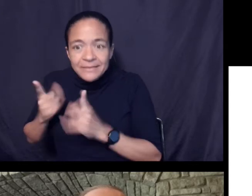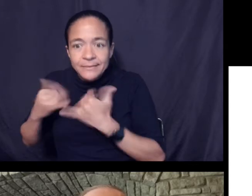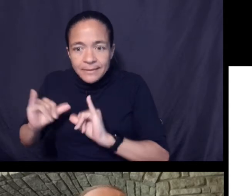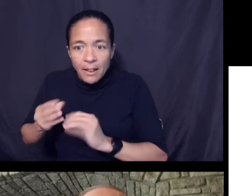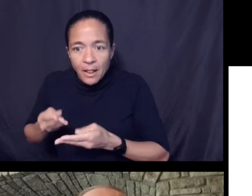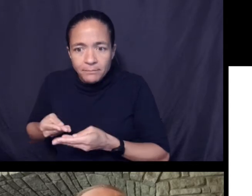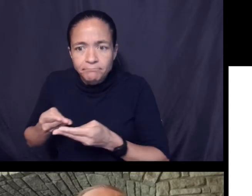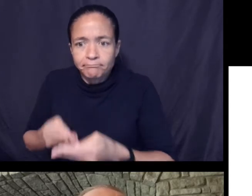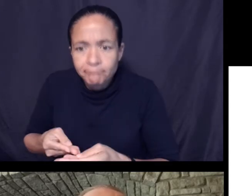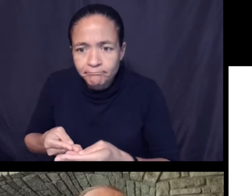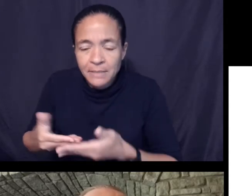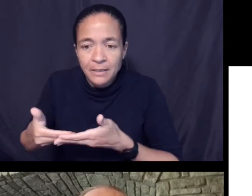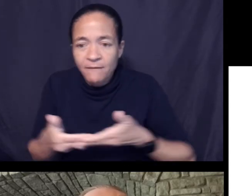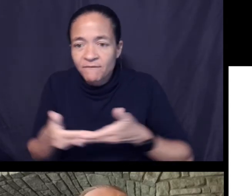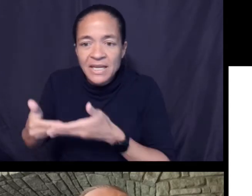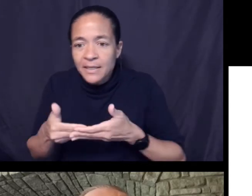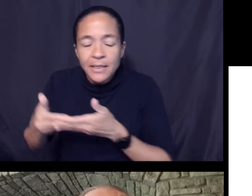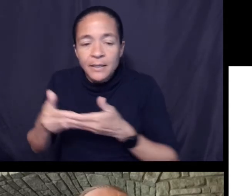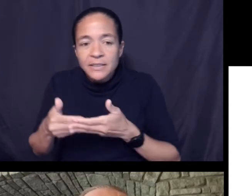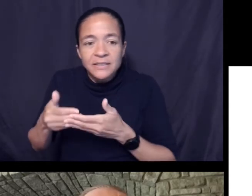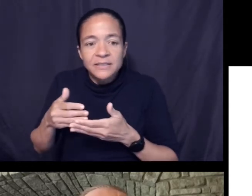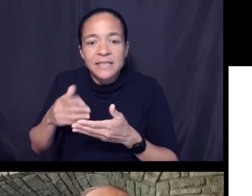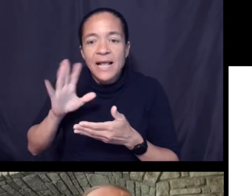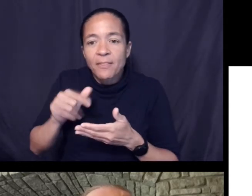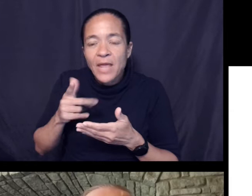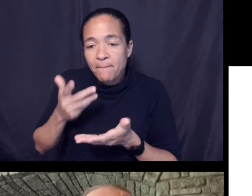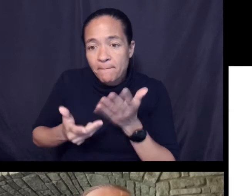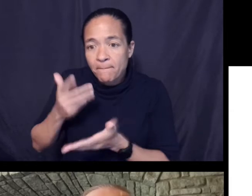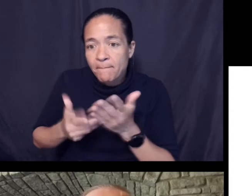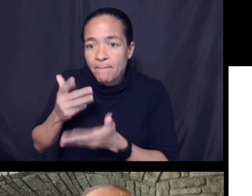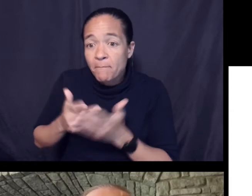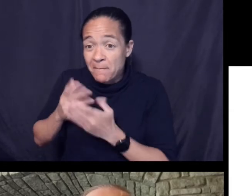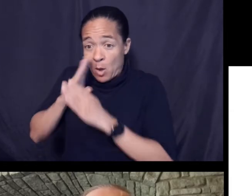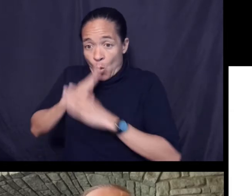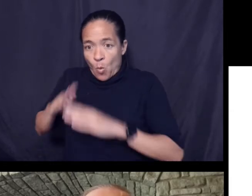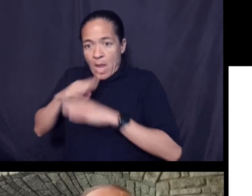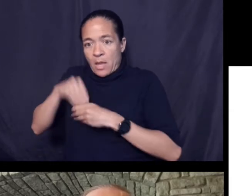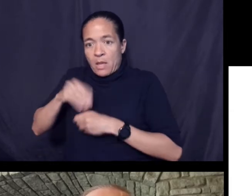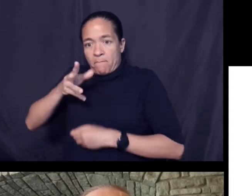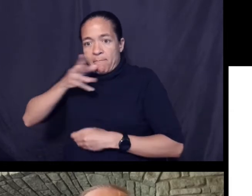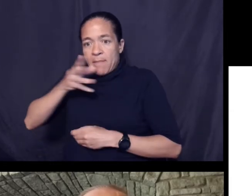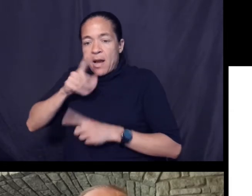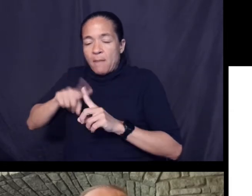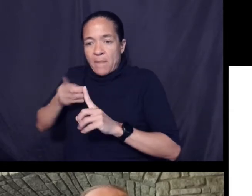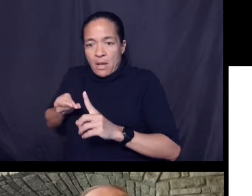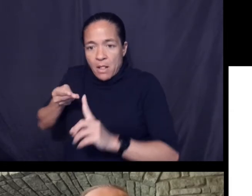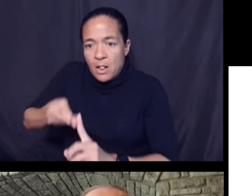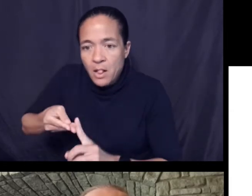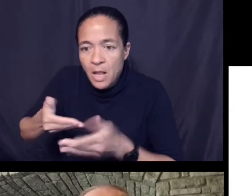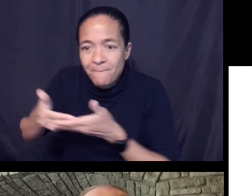this on to her fetus. It's thought that this might represent a reactivation of a latent CMV infection, or